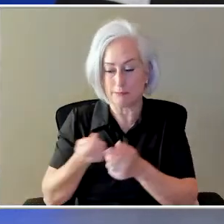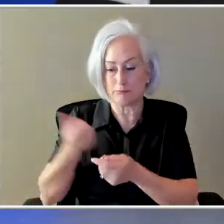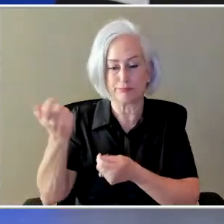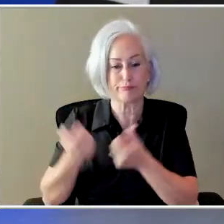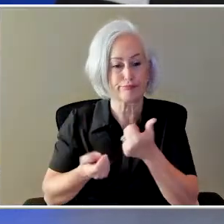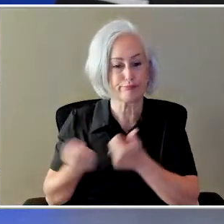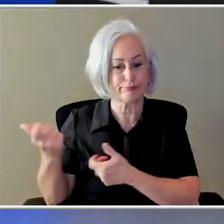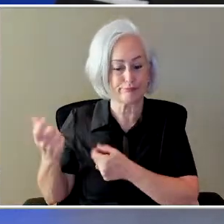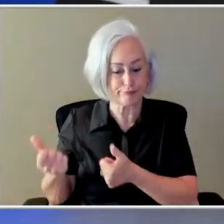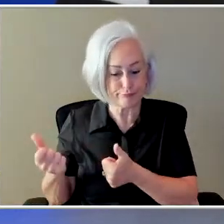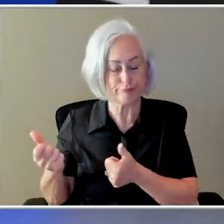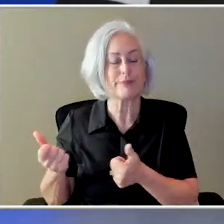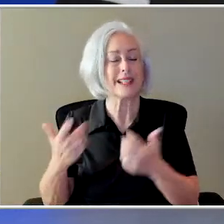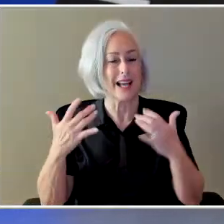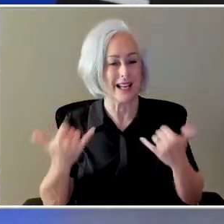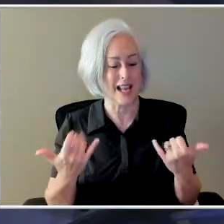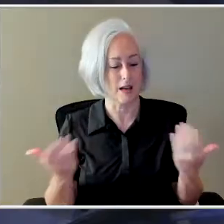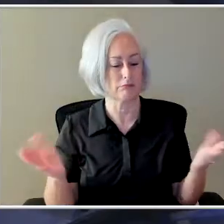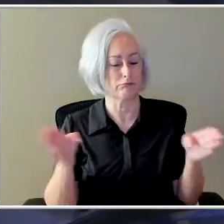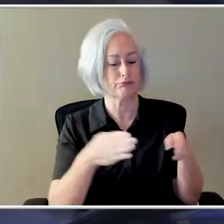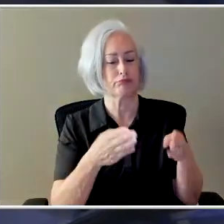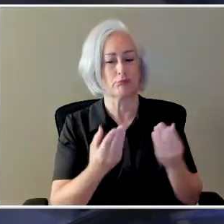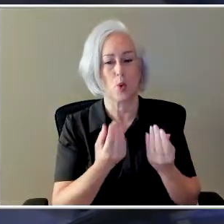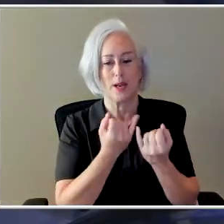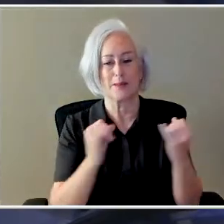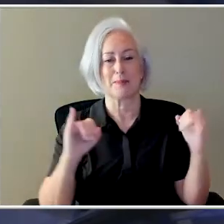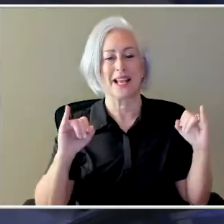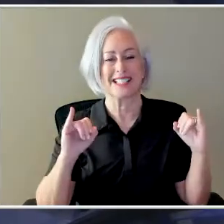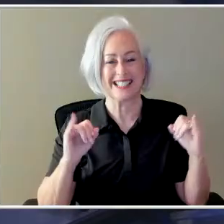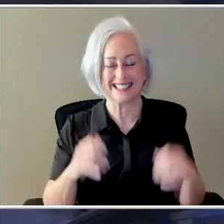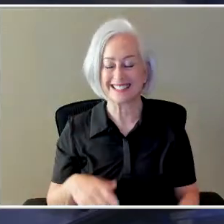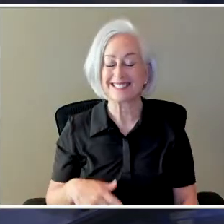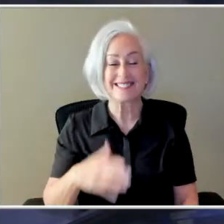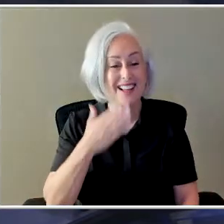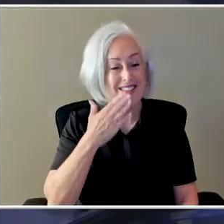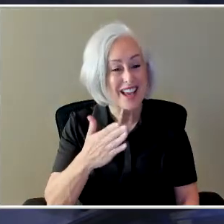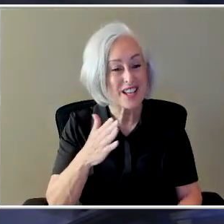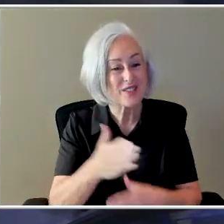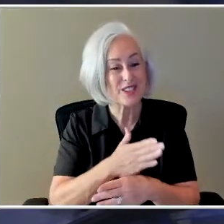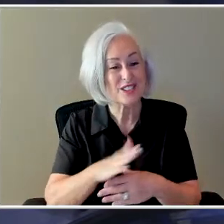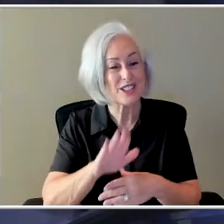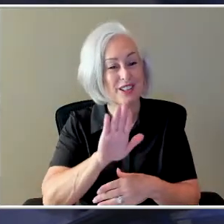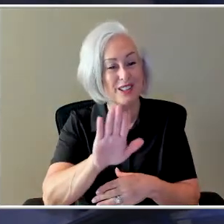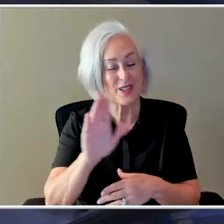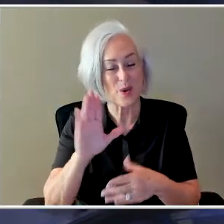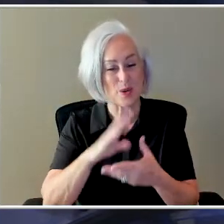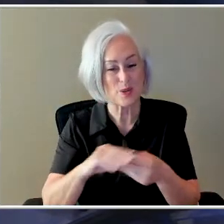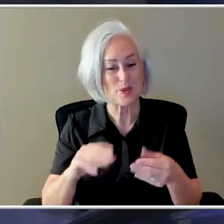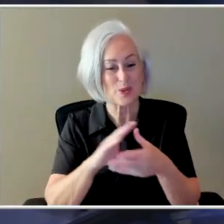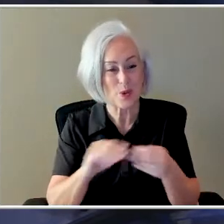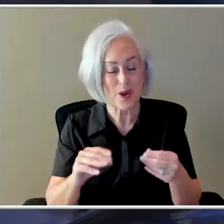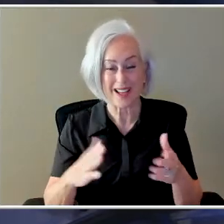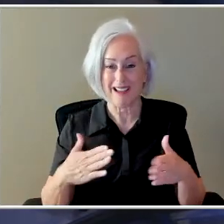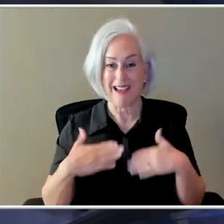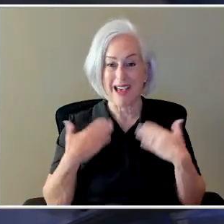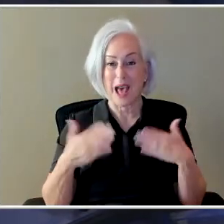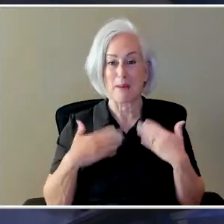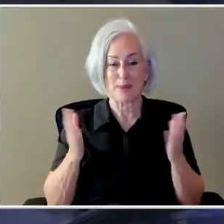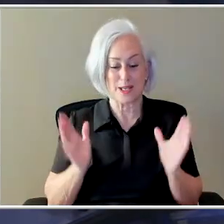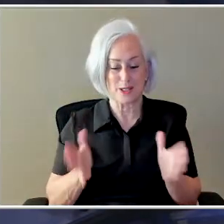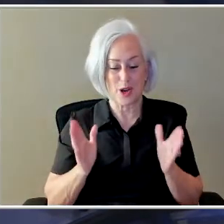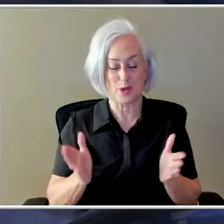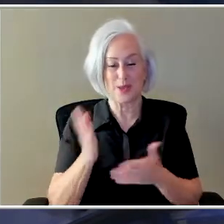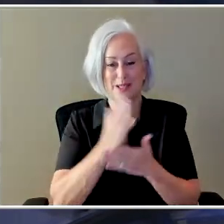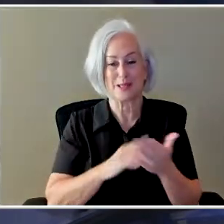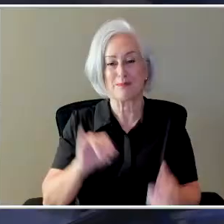being a little bit more independent again. Well, we're just glad you're here, and thank you for sharing your story. And we're also so glad to be talking with a few of the ICU